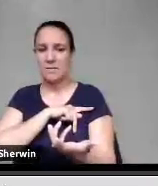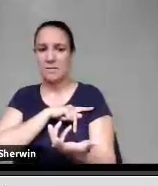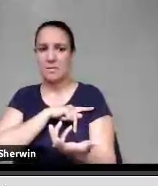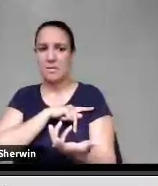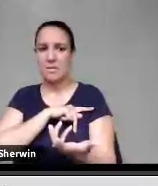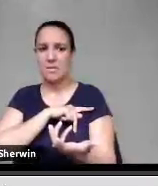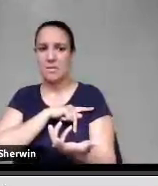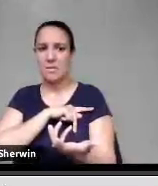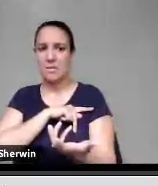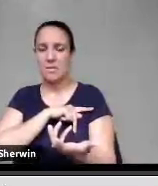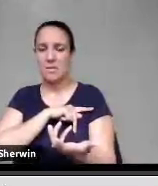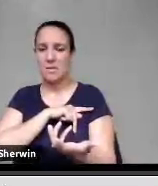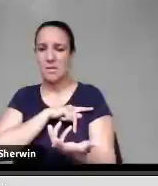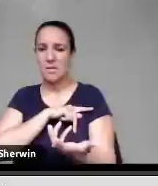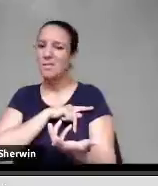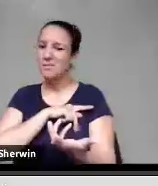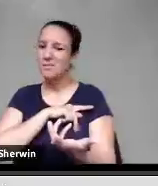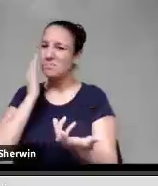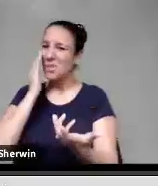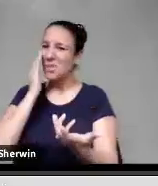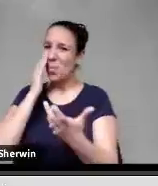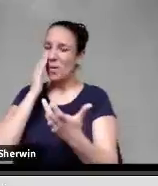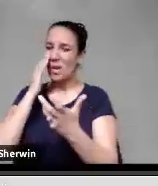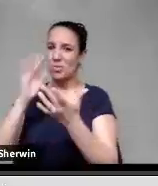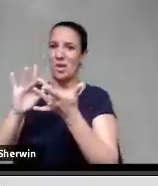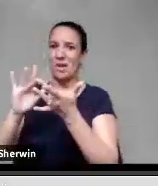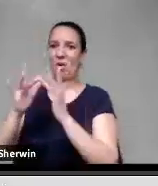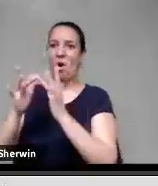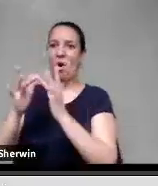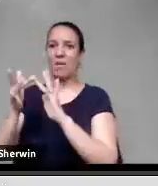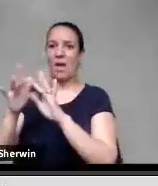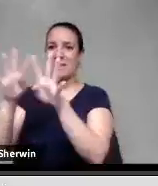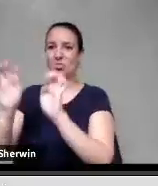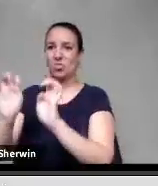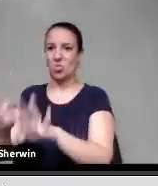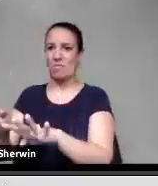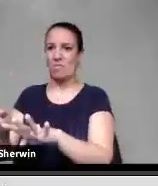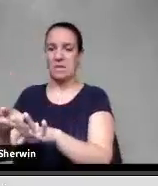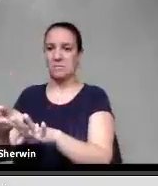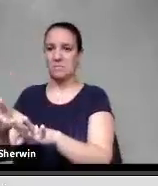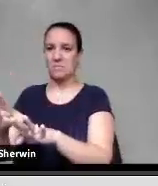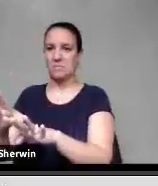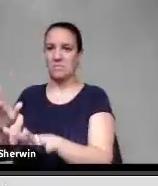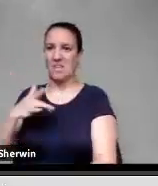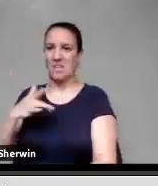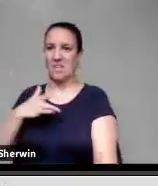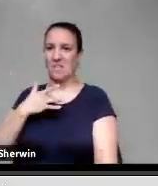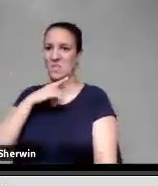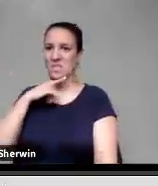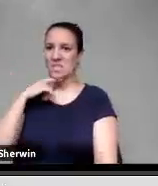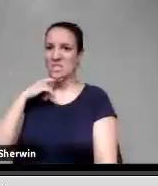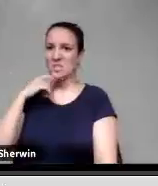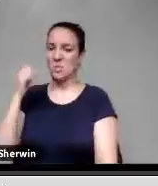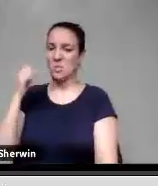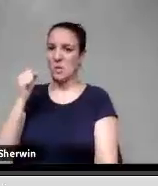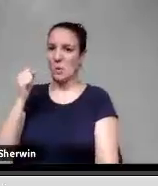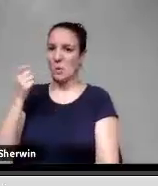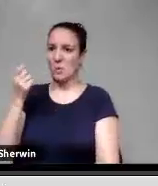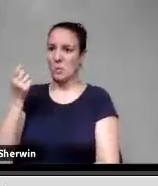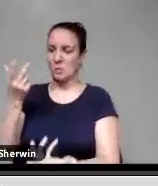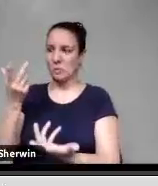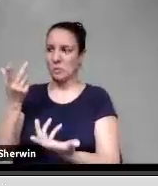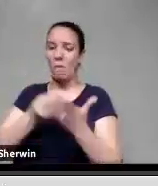it never feels personal, and I never feel like they're listening to me, to be honest. So many times, I got a survey, I bought a